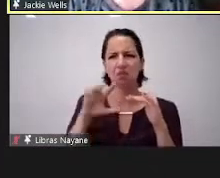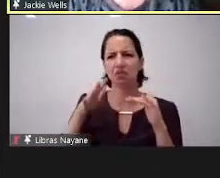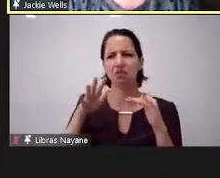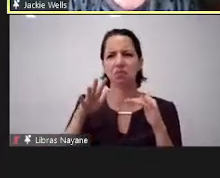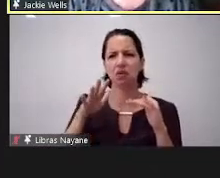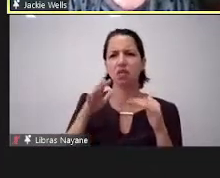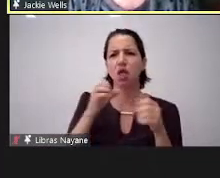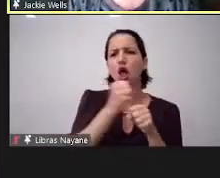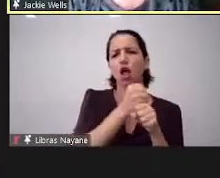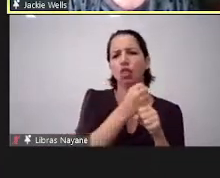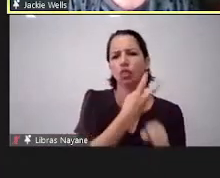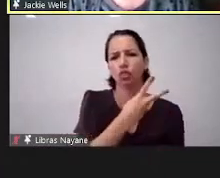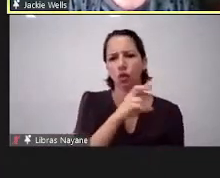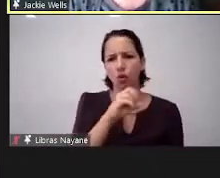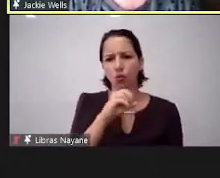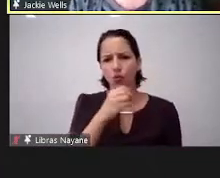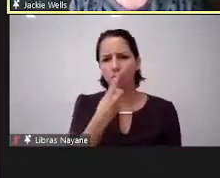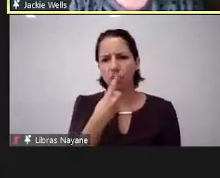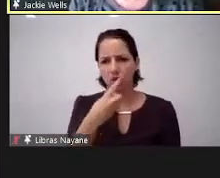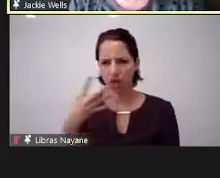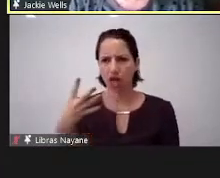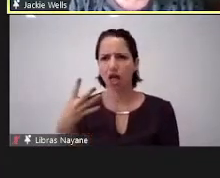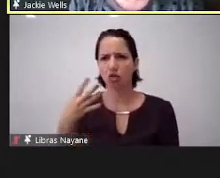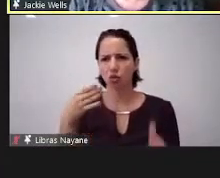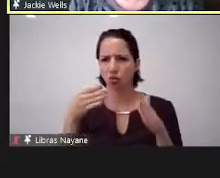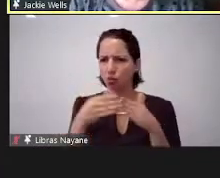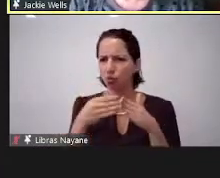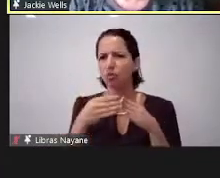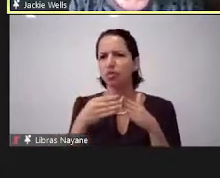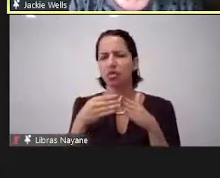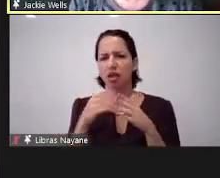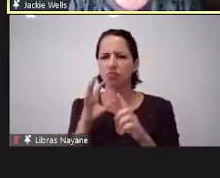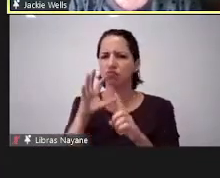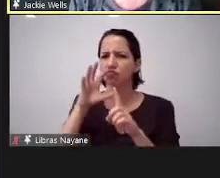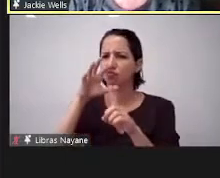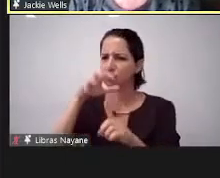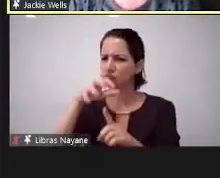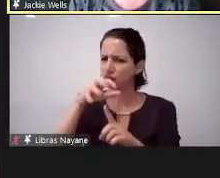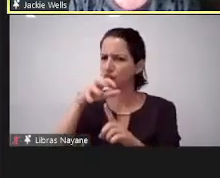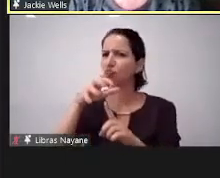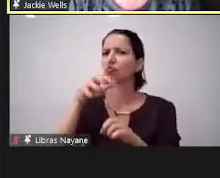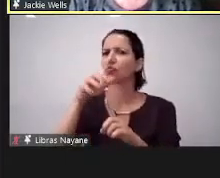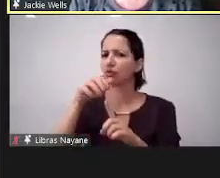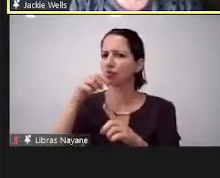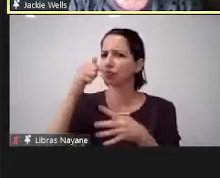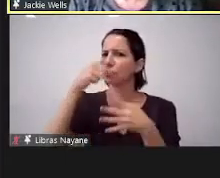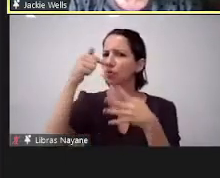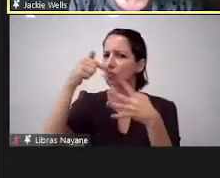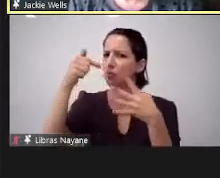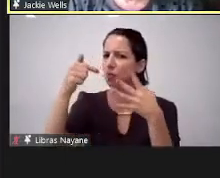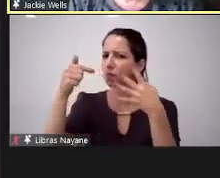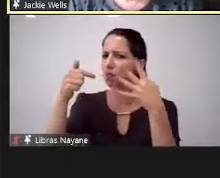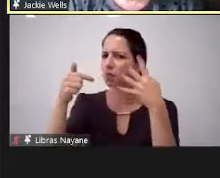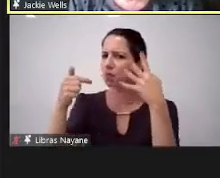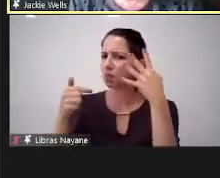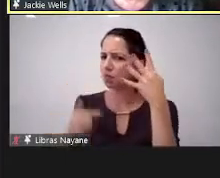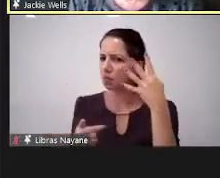drag and has not increased in real terms, and it is not increasing this year either.